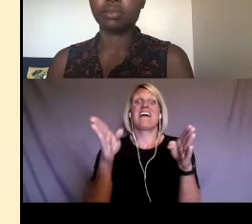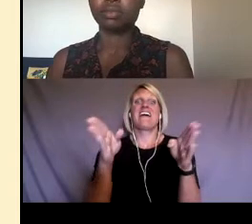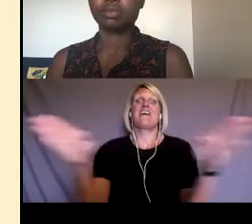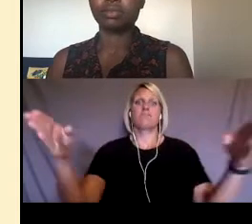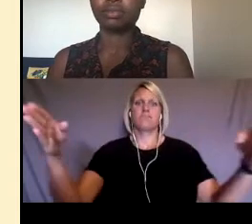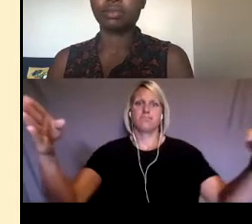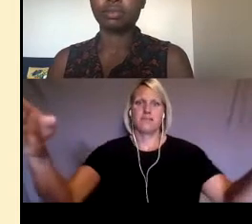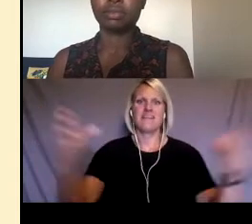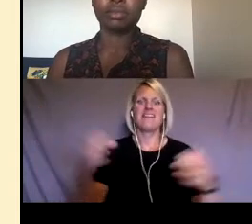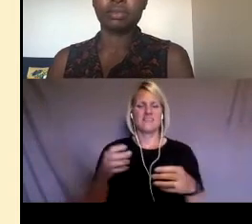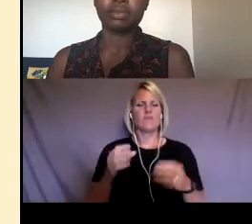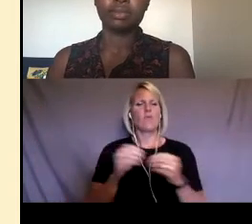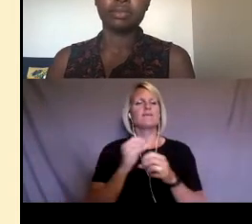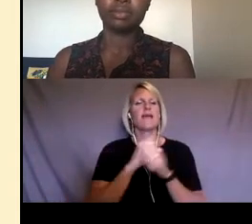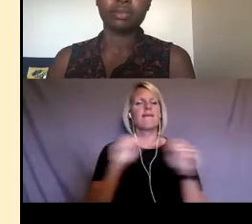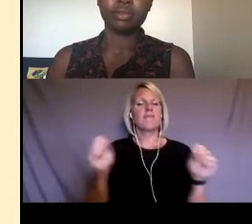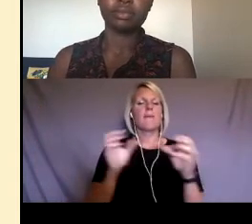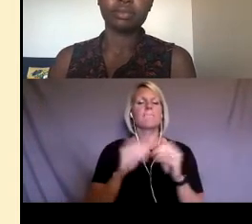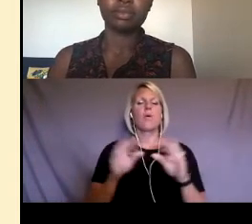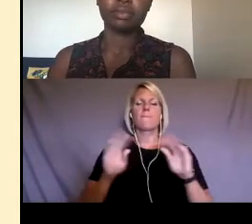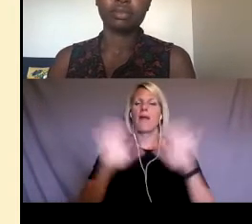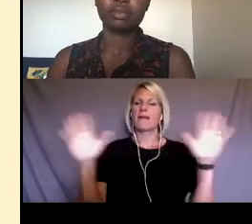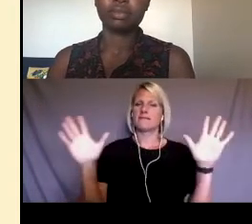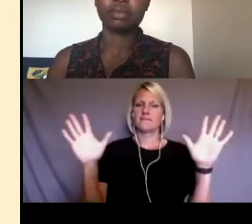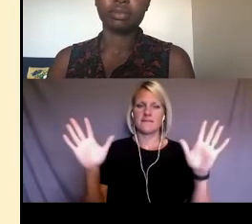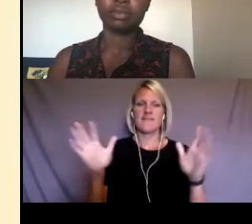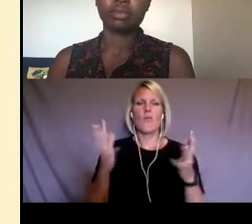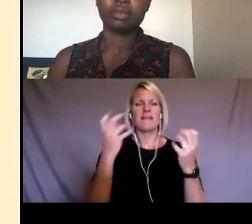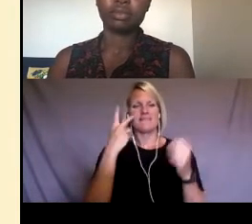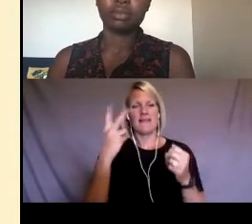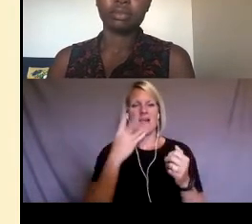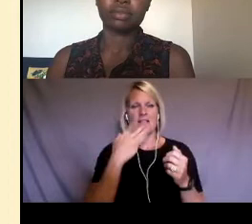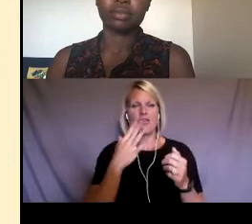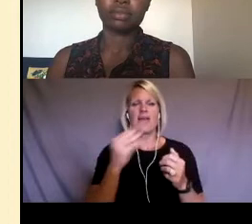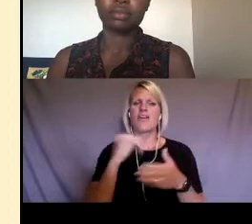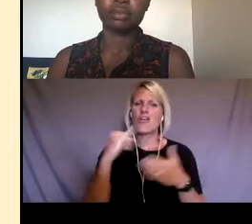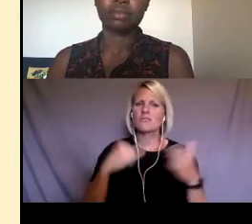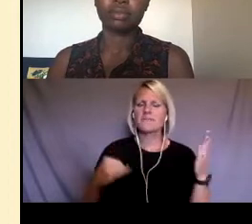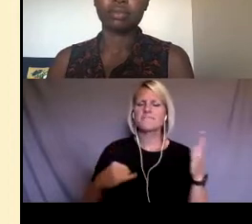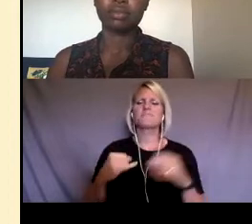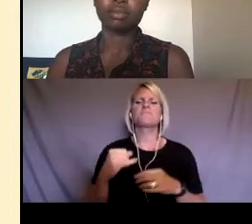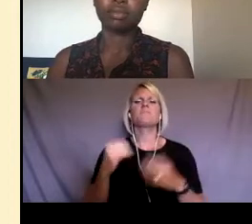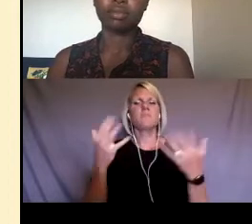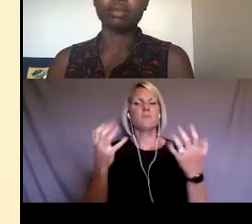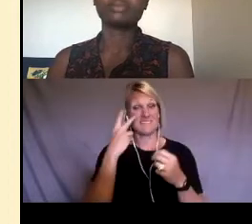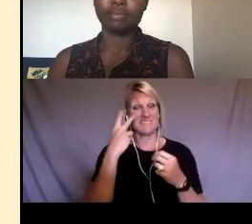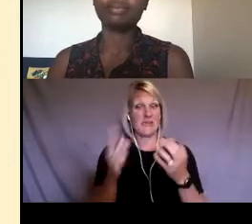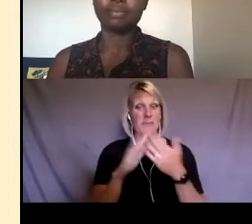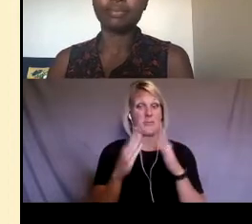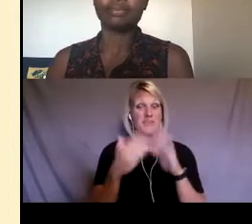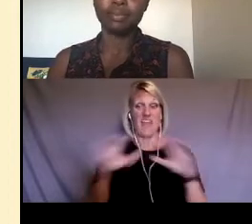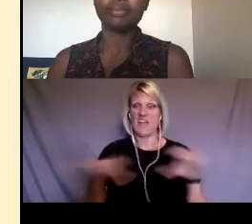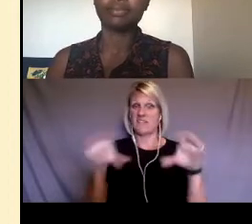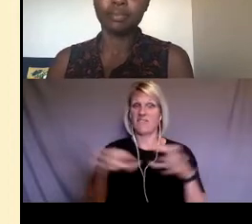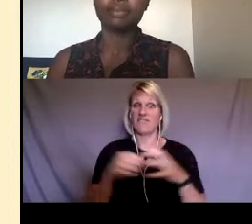Like Courtney mentioned, they want to see color and art, and they want to see the community active. So instead of